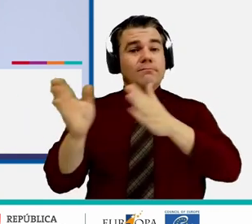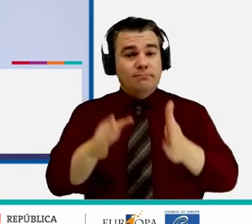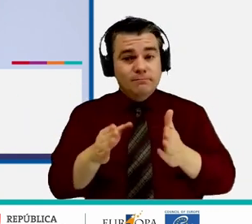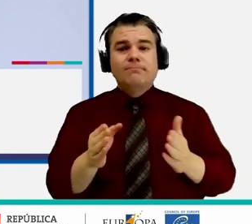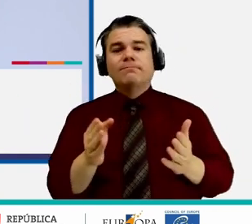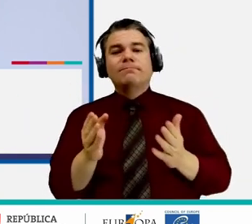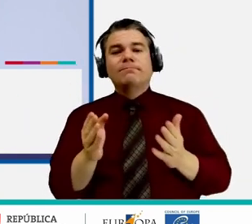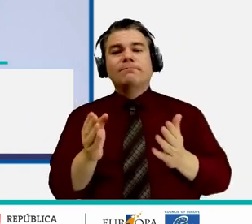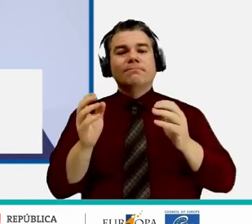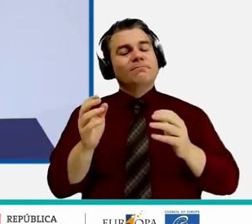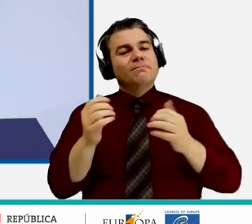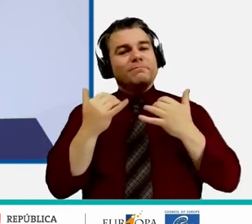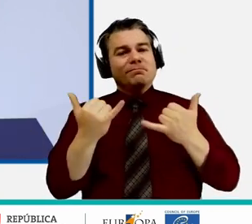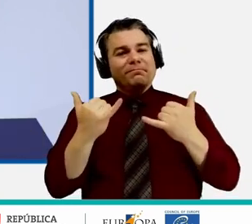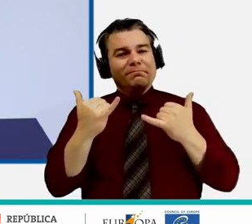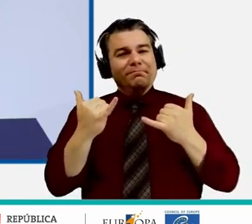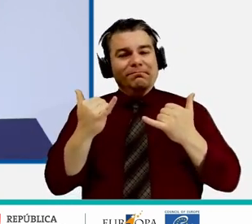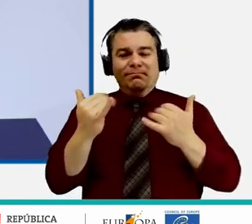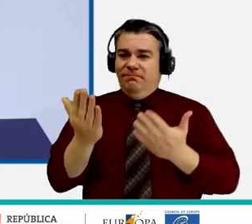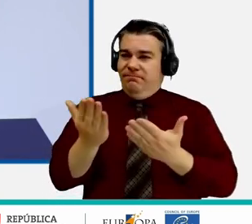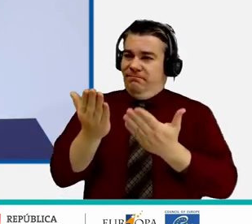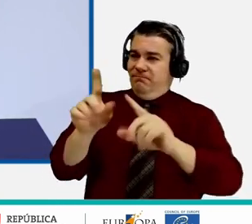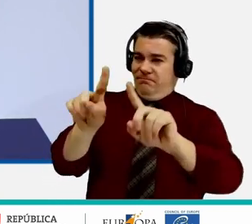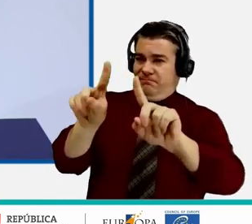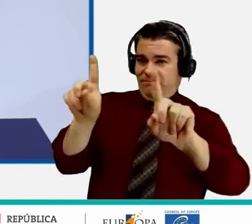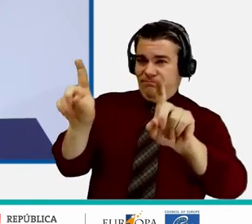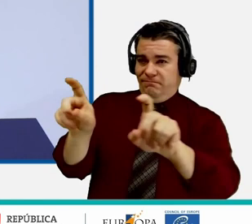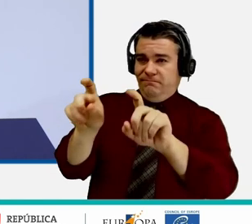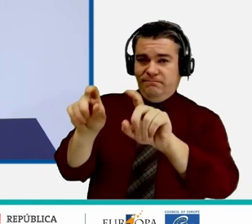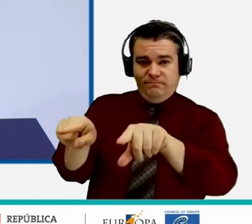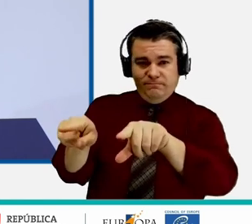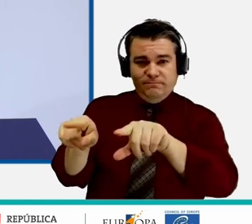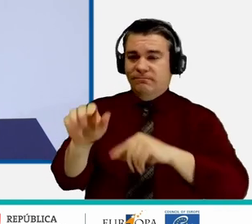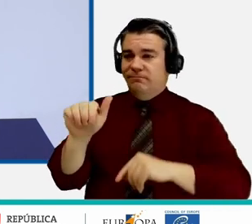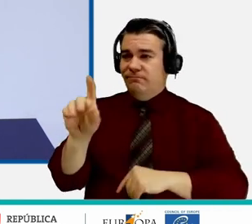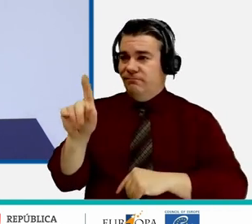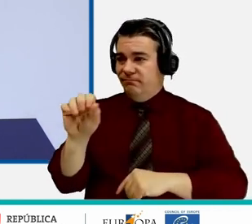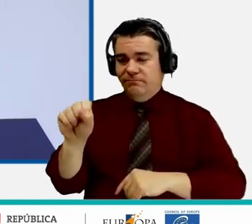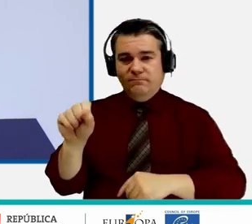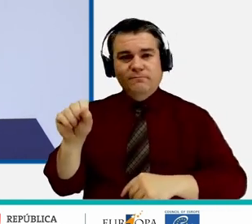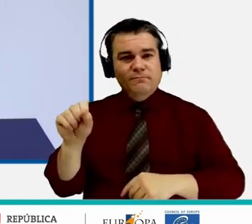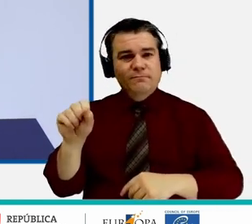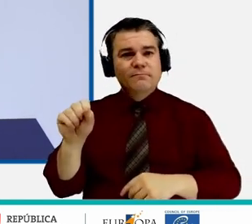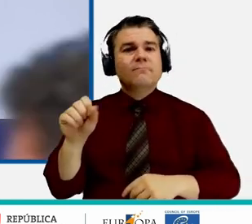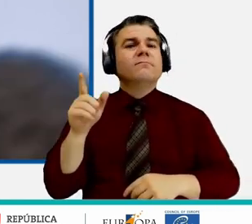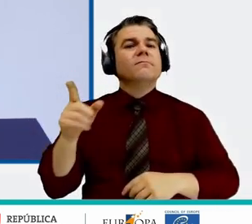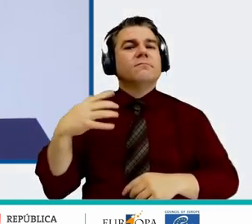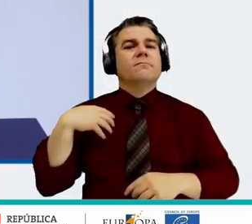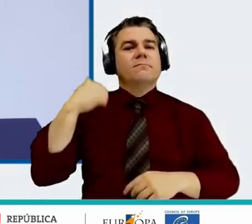like to pose a question to Ares Gavas, Chief Resilient Officer of